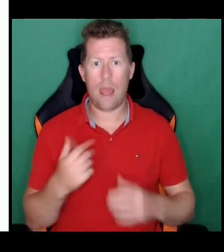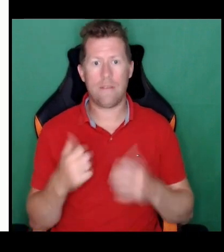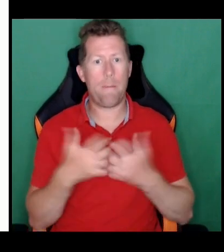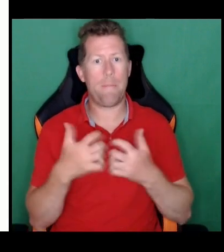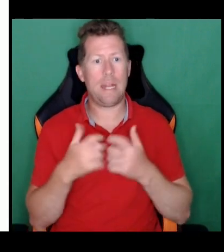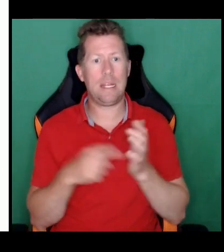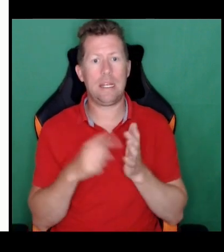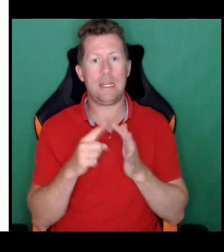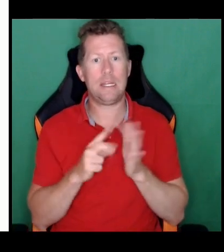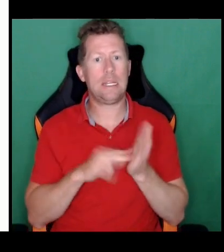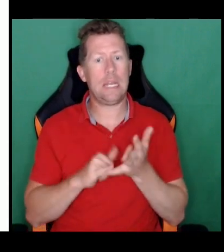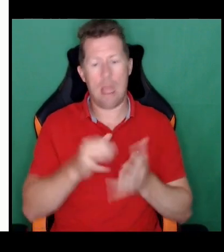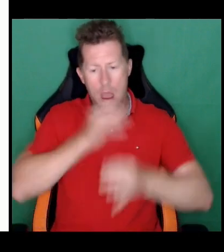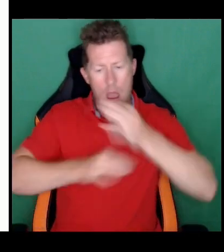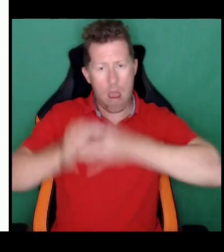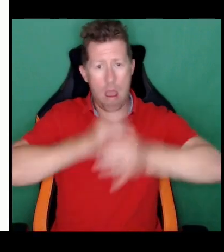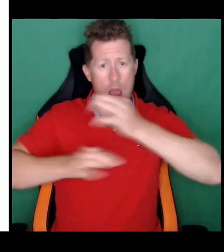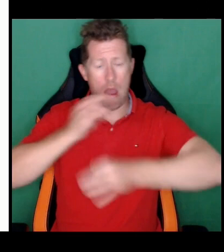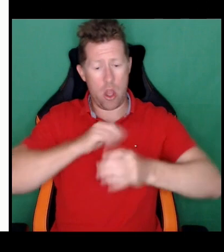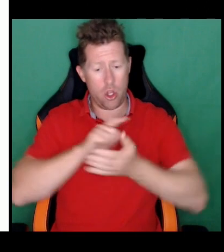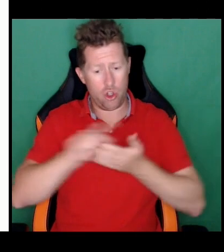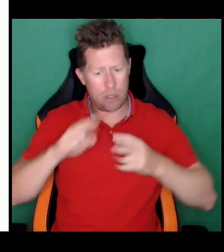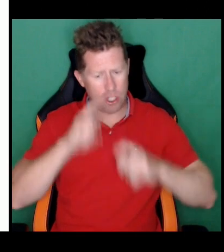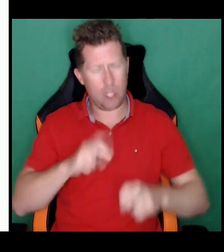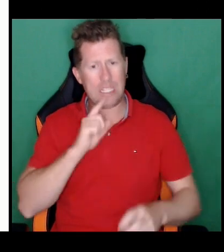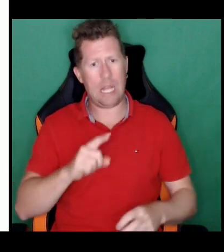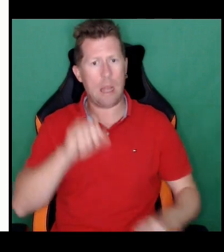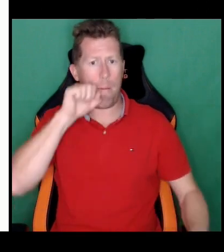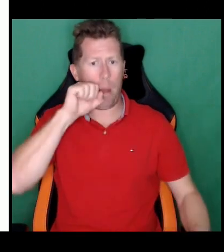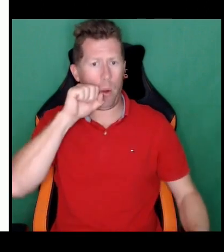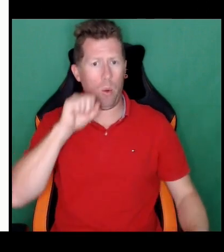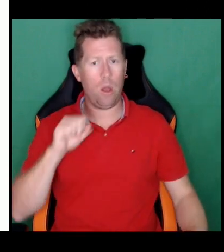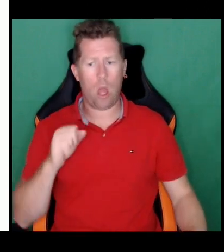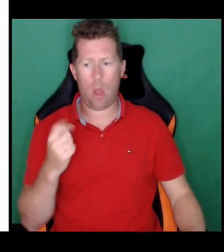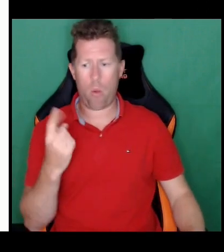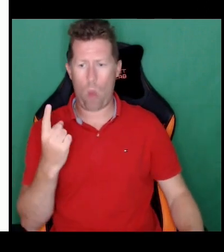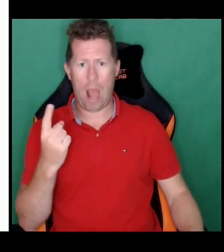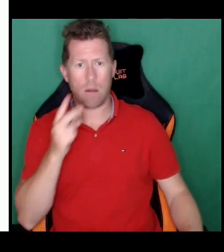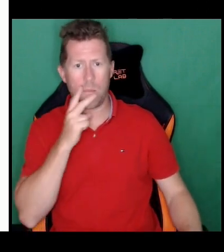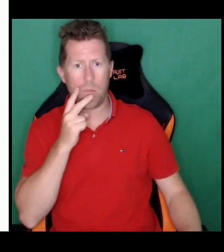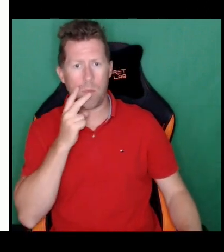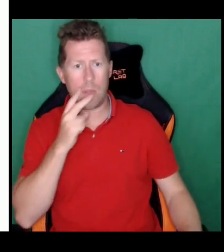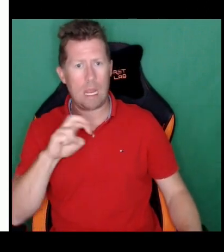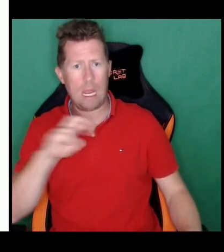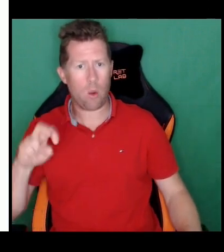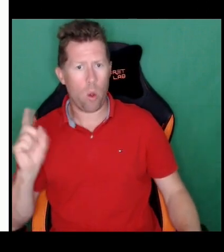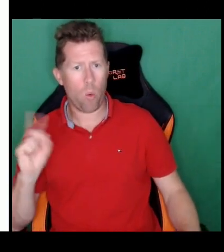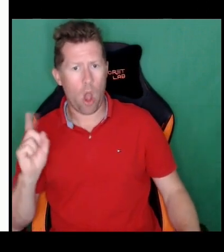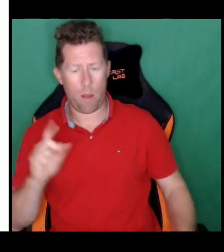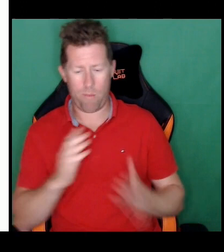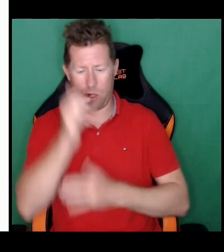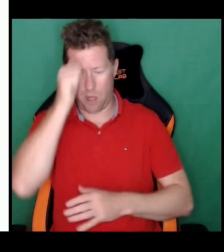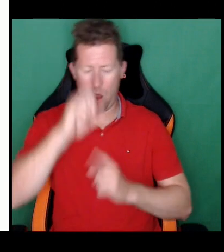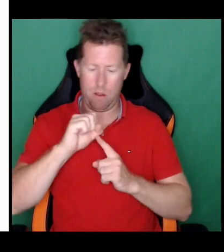asking us in the research, well, how many cigarettes is in my vape? Noting that vapes come in different sizes and with